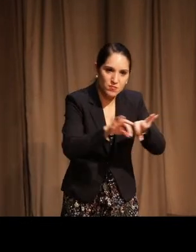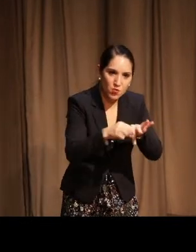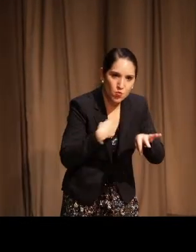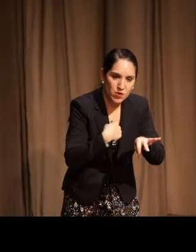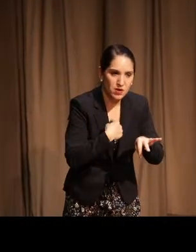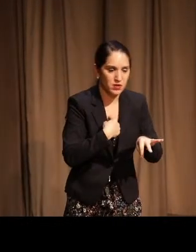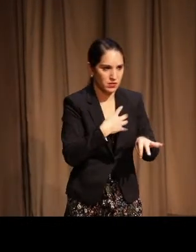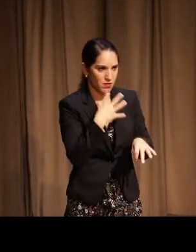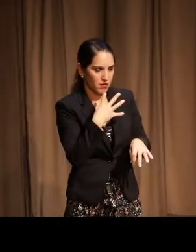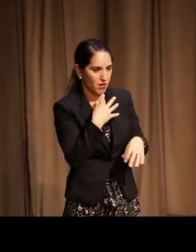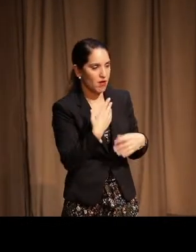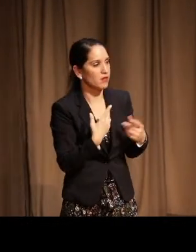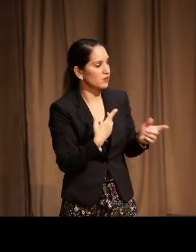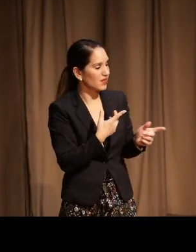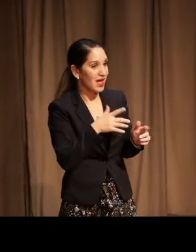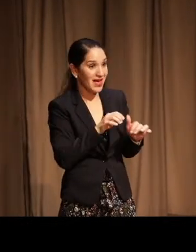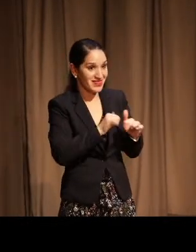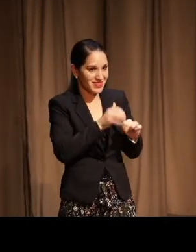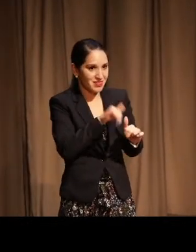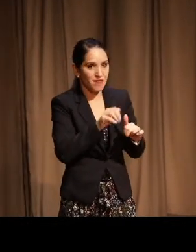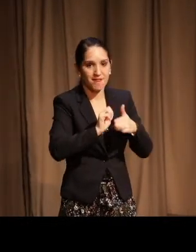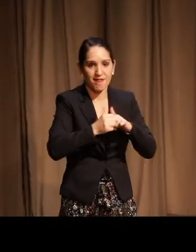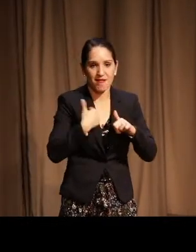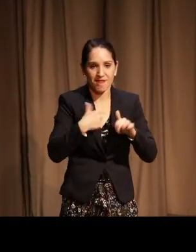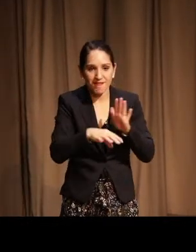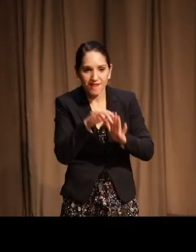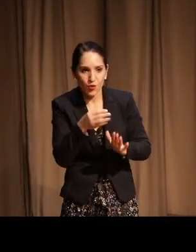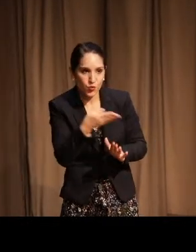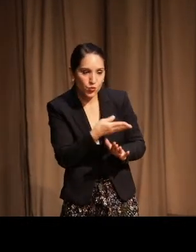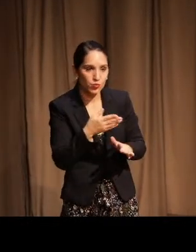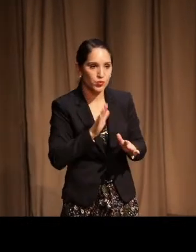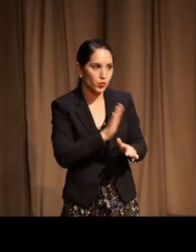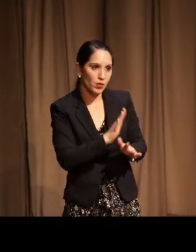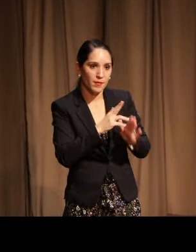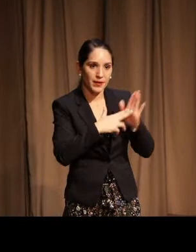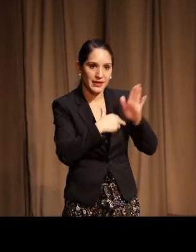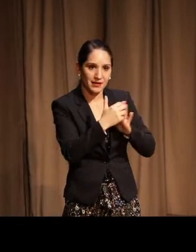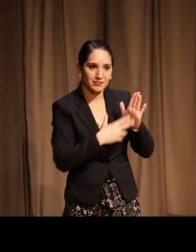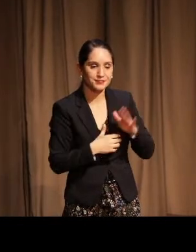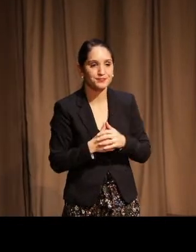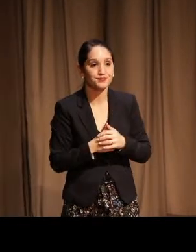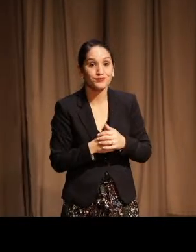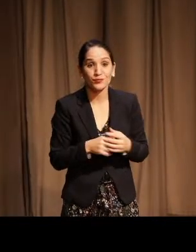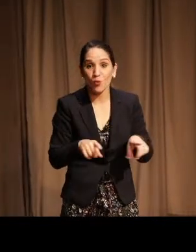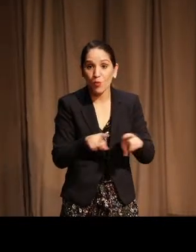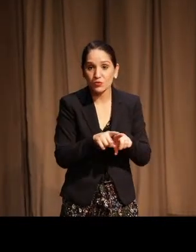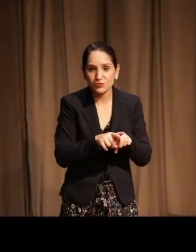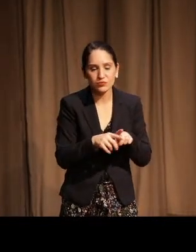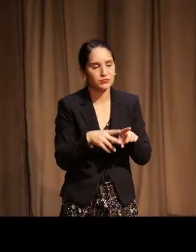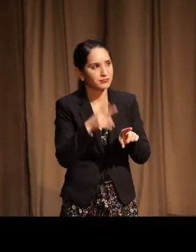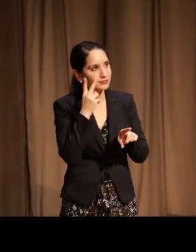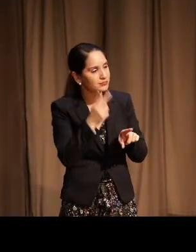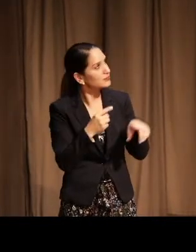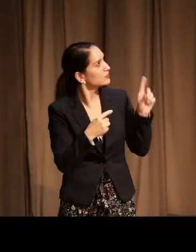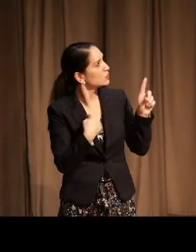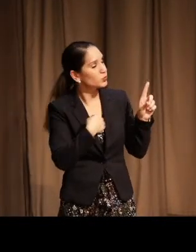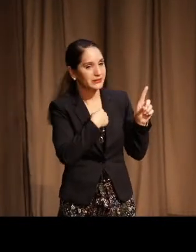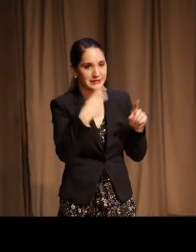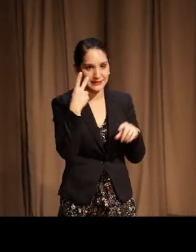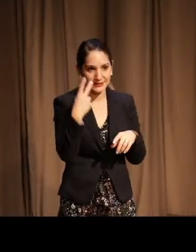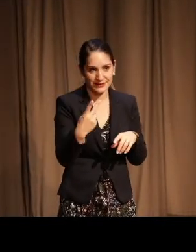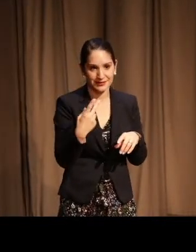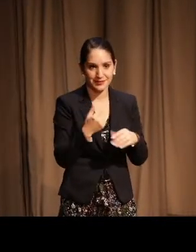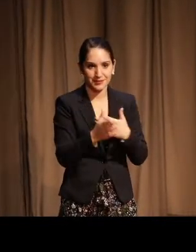I found you and your paintings. And even through this, like we see here,